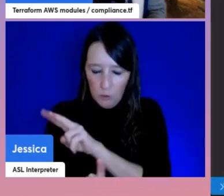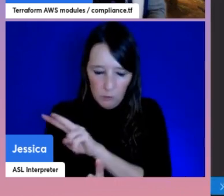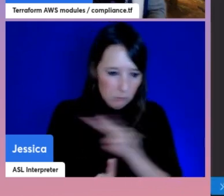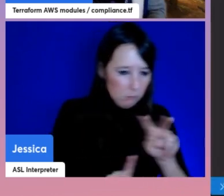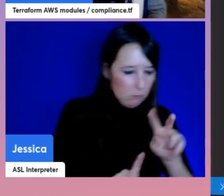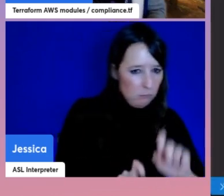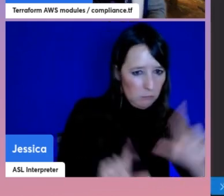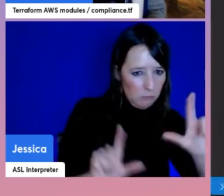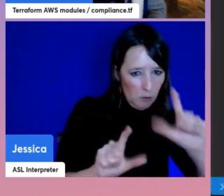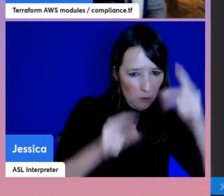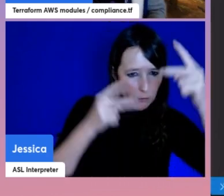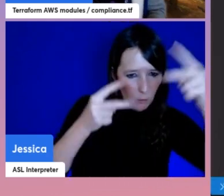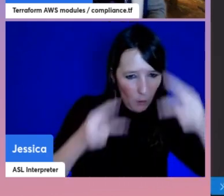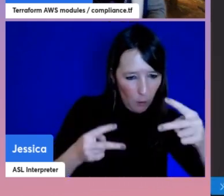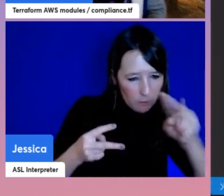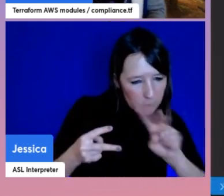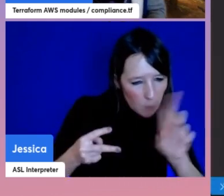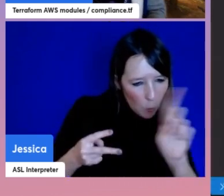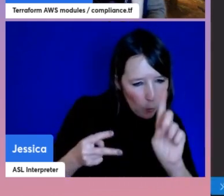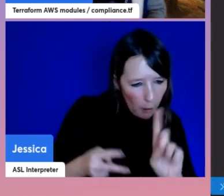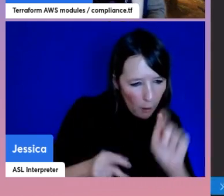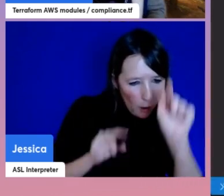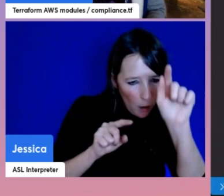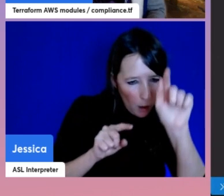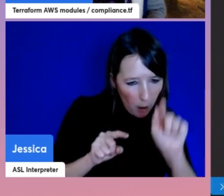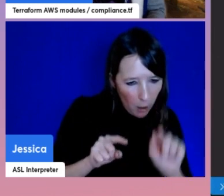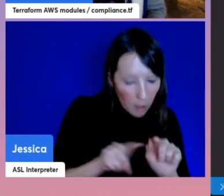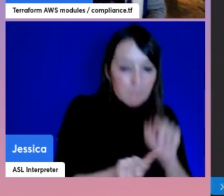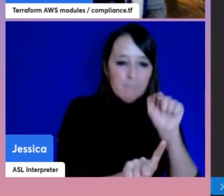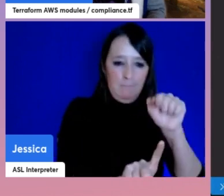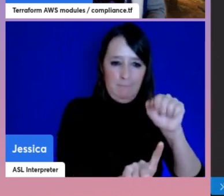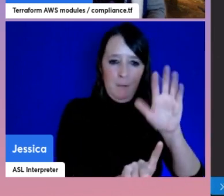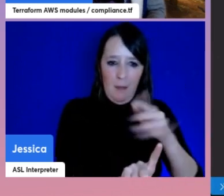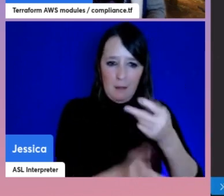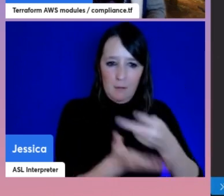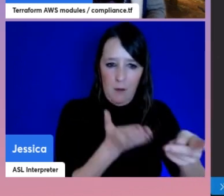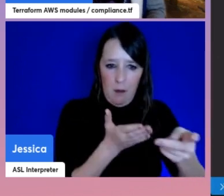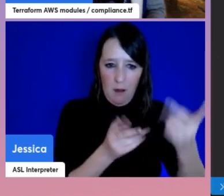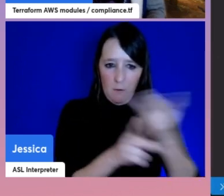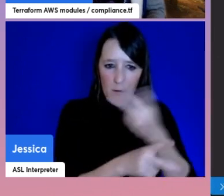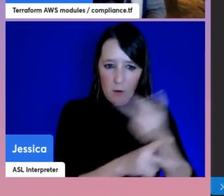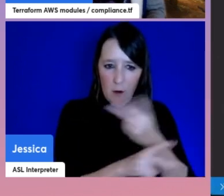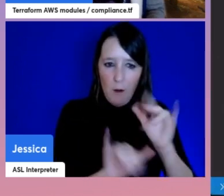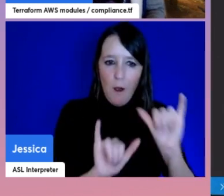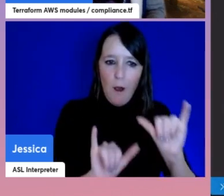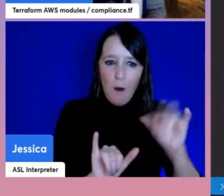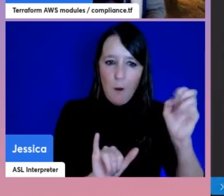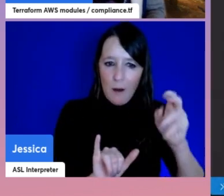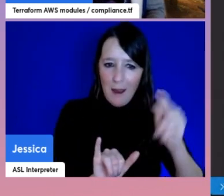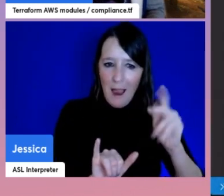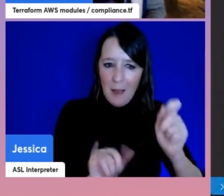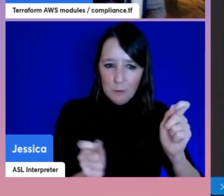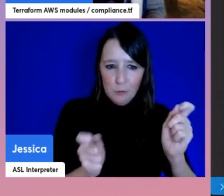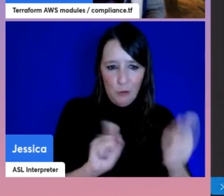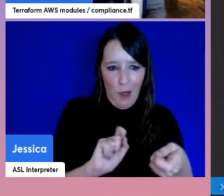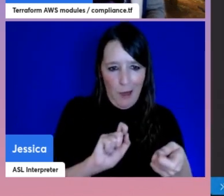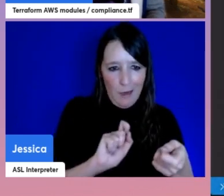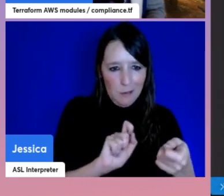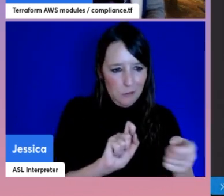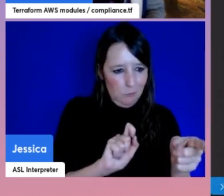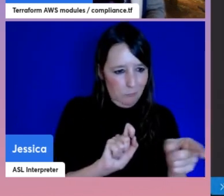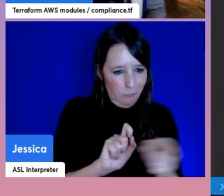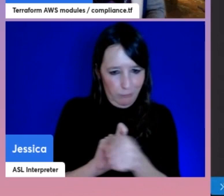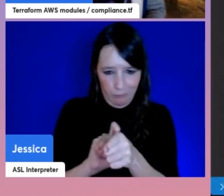code, you figure out where exactly it is, and you somehow figure out that, okay, then I need to change this